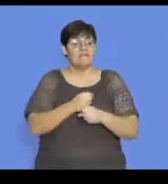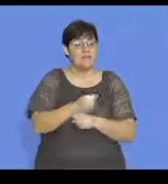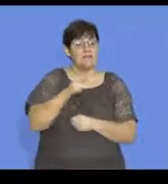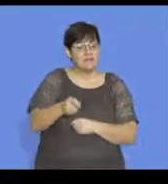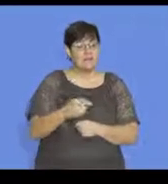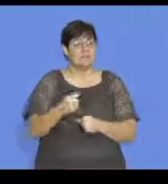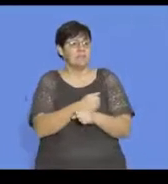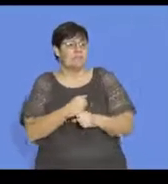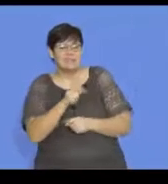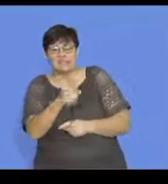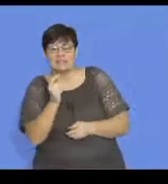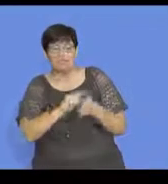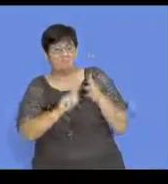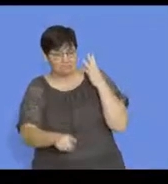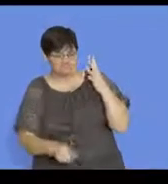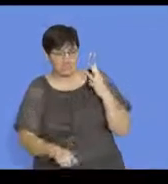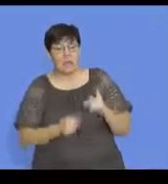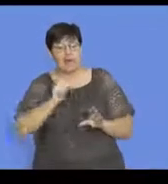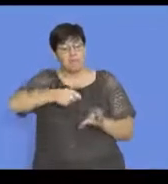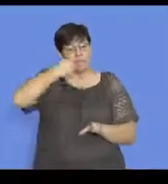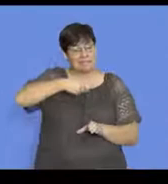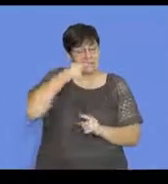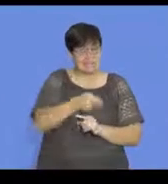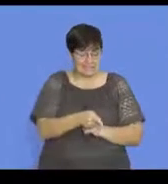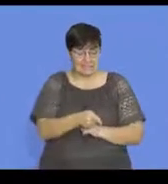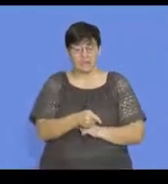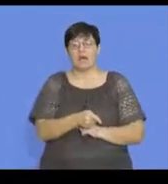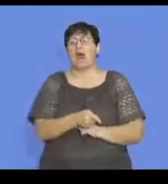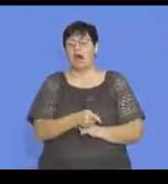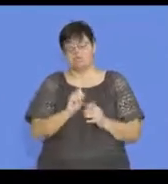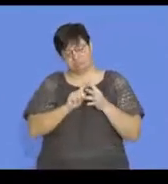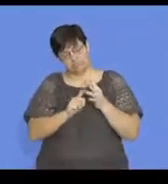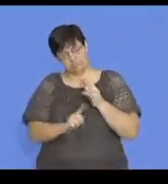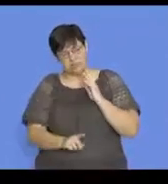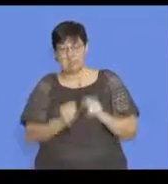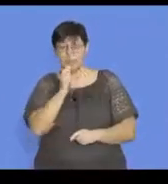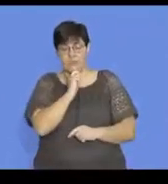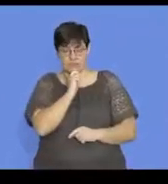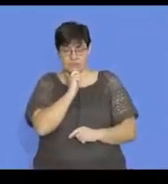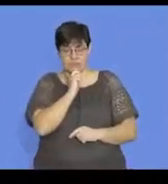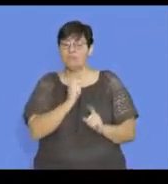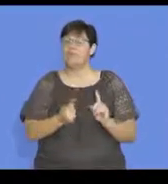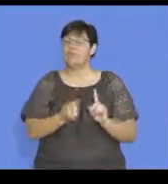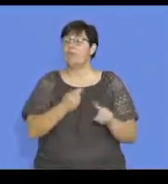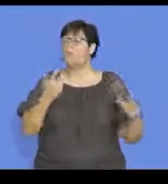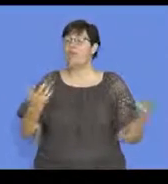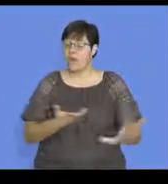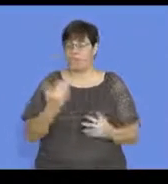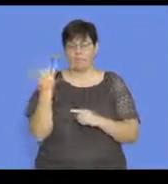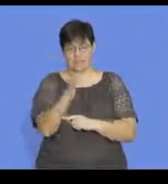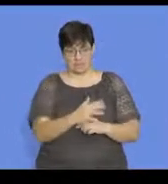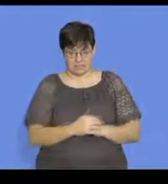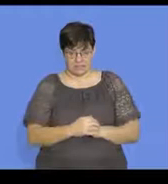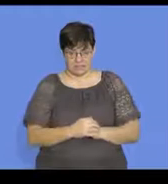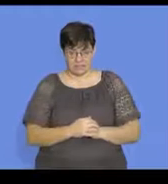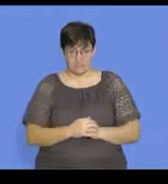to medicine, a lot of our medicinal, all right, all the things that we use originally come from plants.